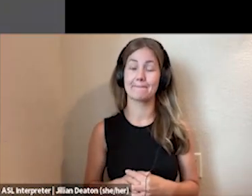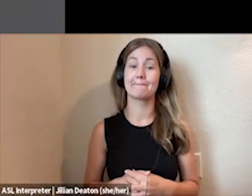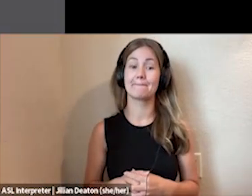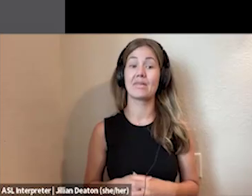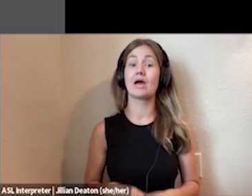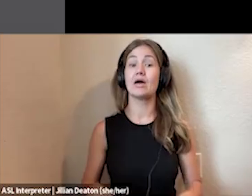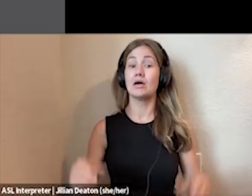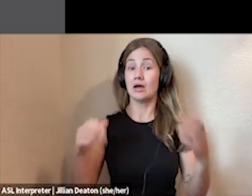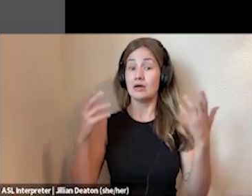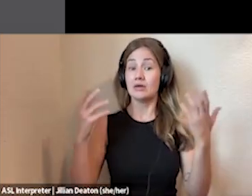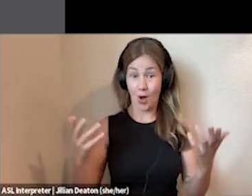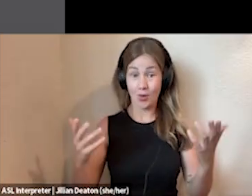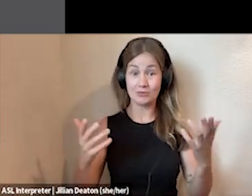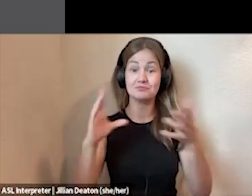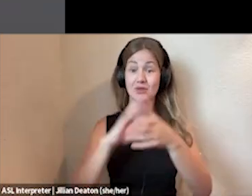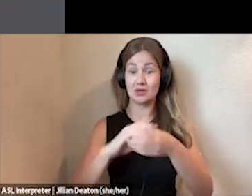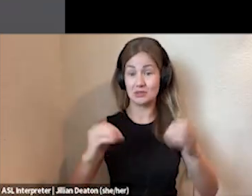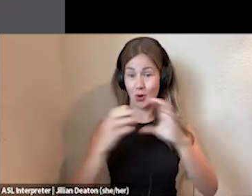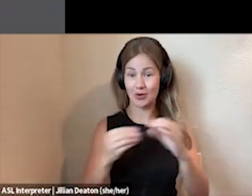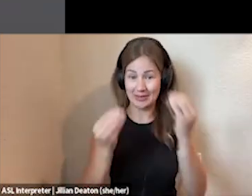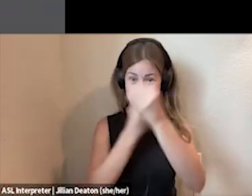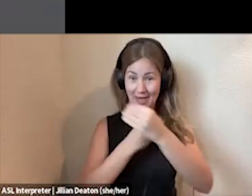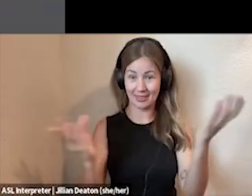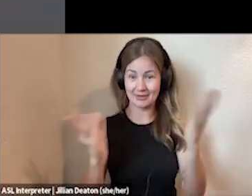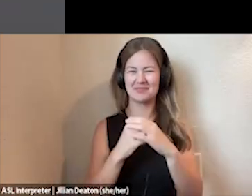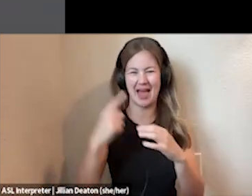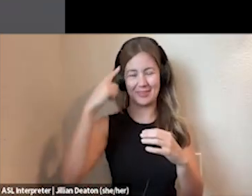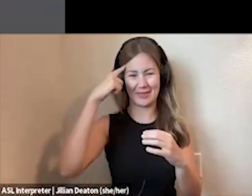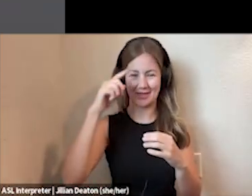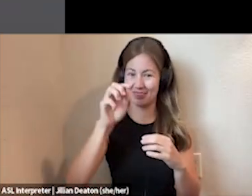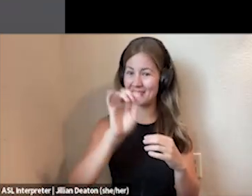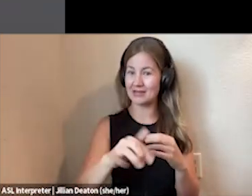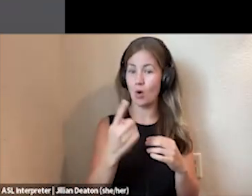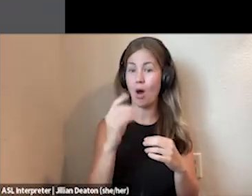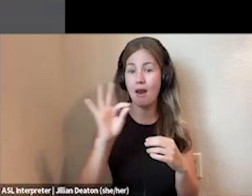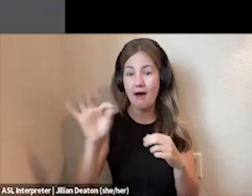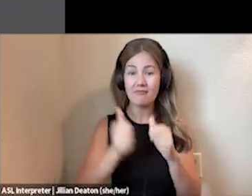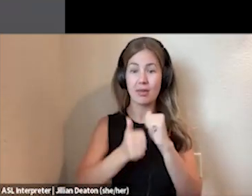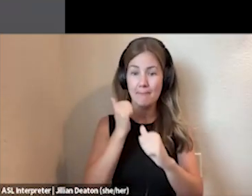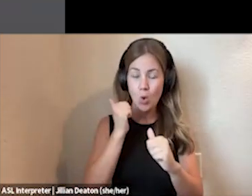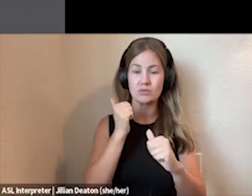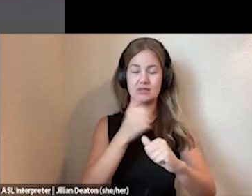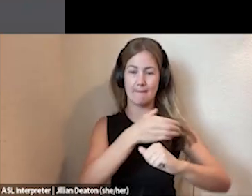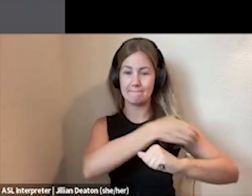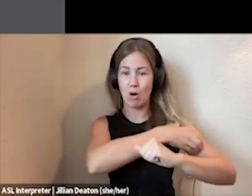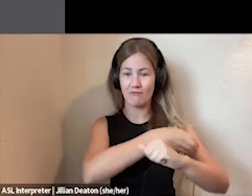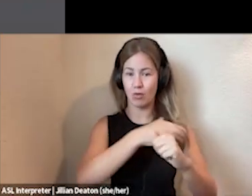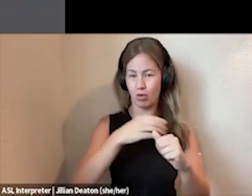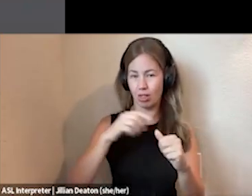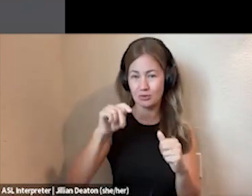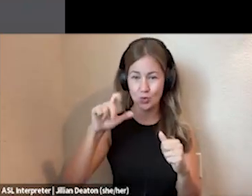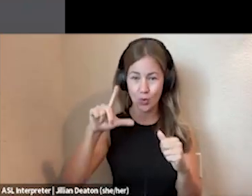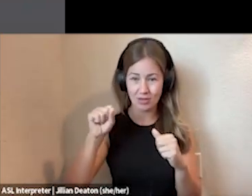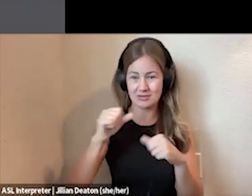So storytelling. I think this is actually one of the most powerful tools in